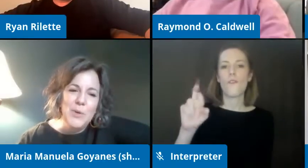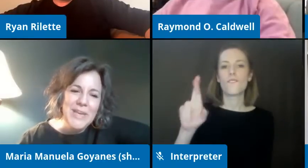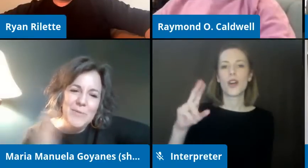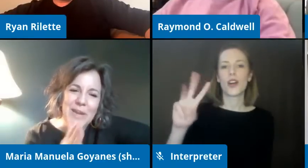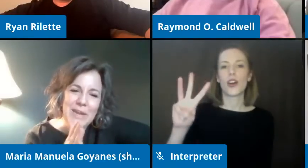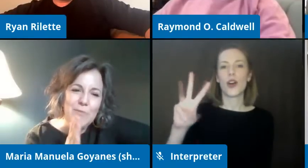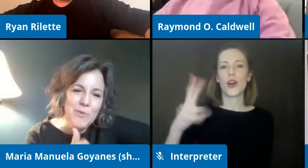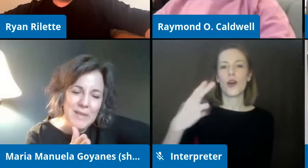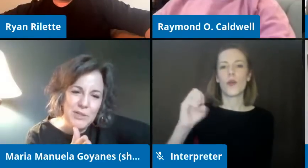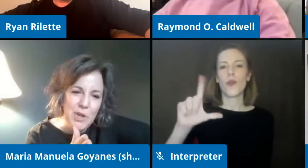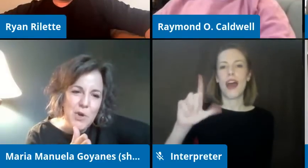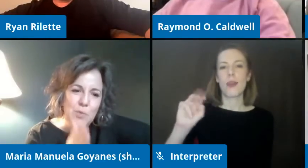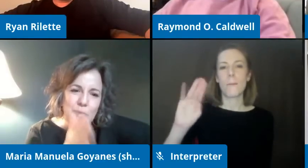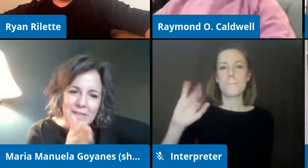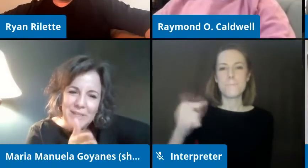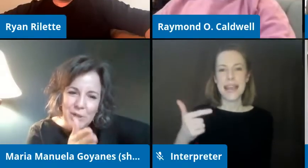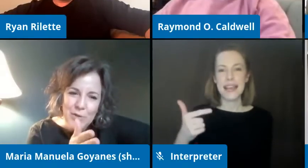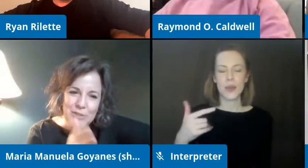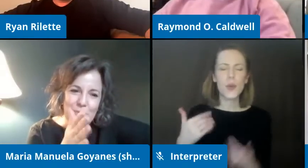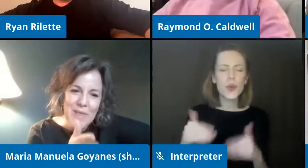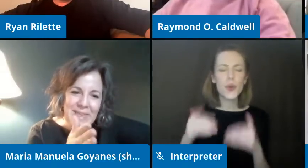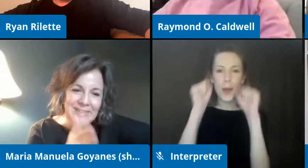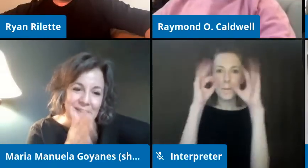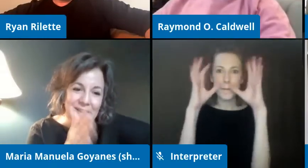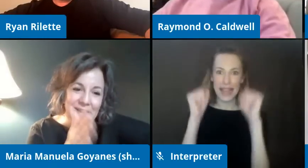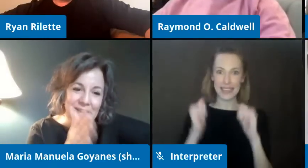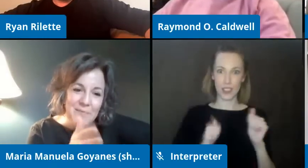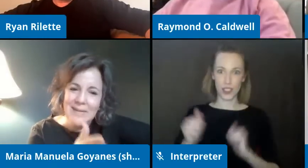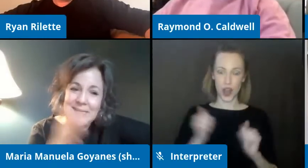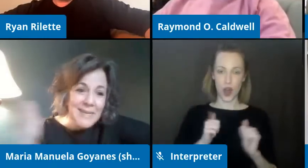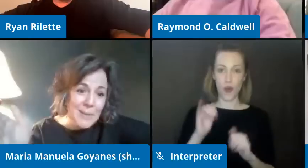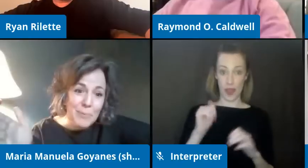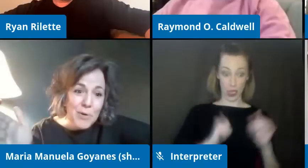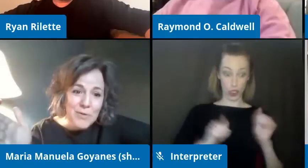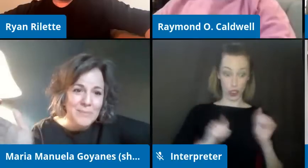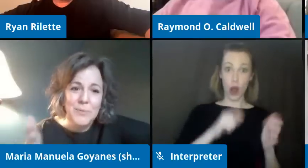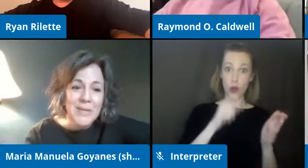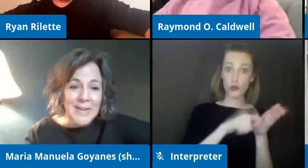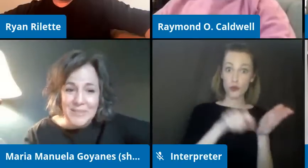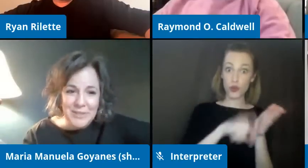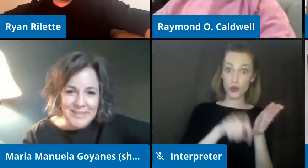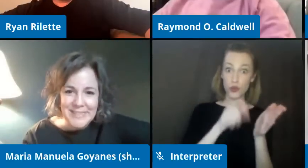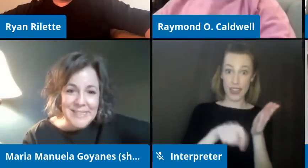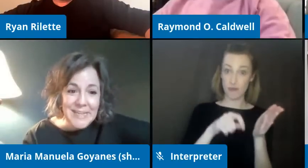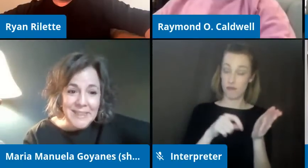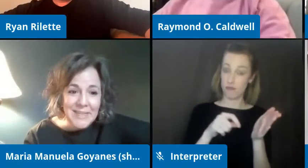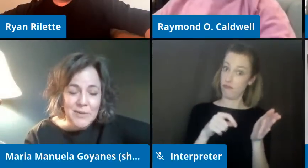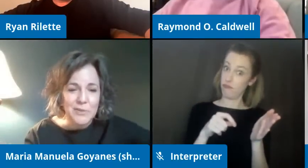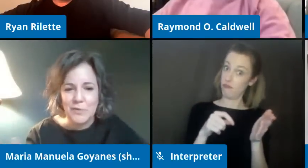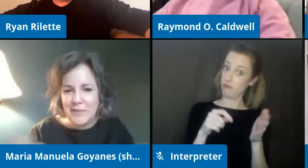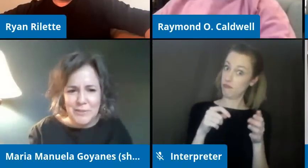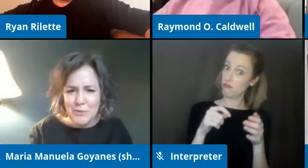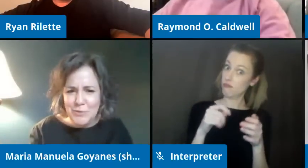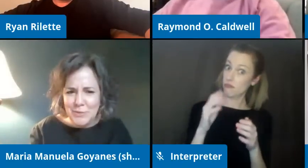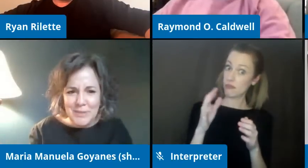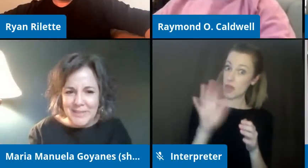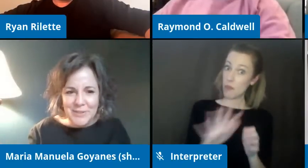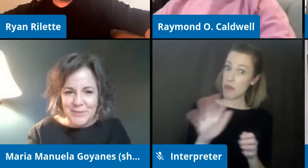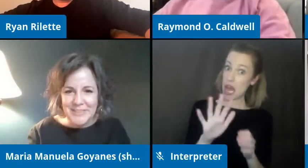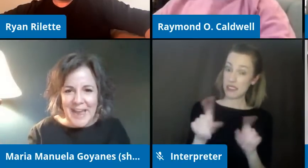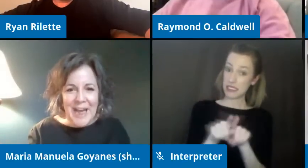But, you know, he wrote that show really close to when that stuff was happening. It did get programmed. We didn't actually get to see it in theaters for